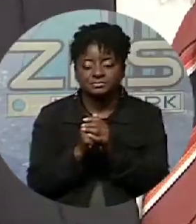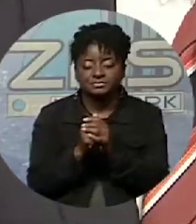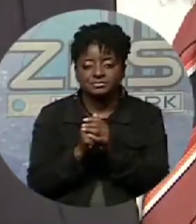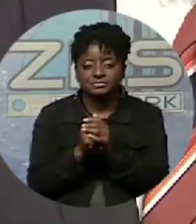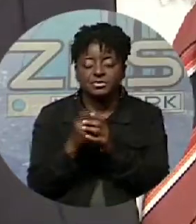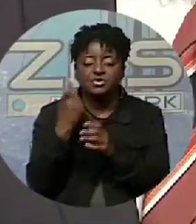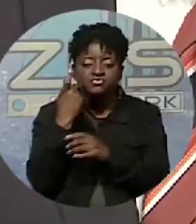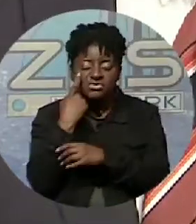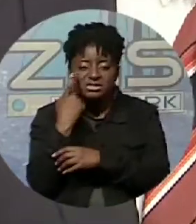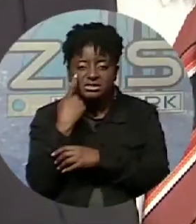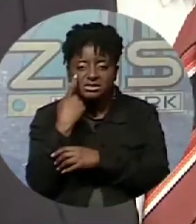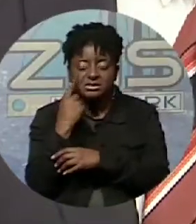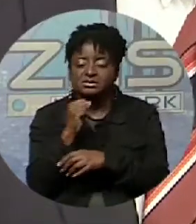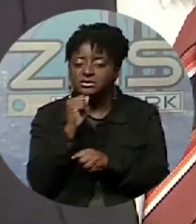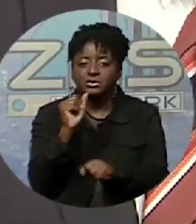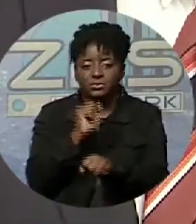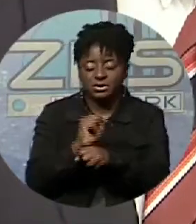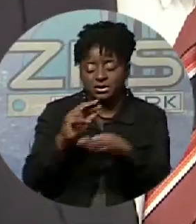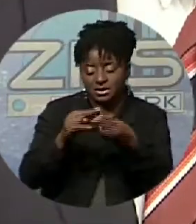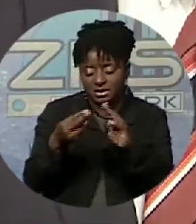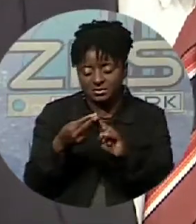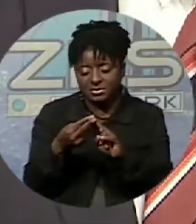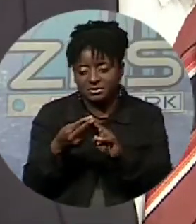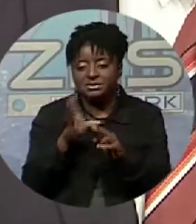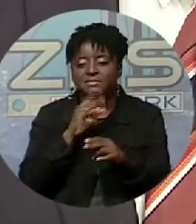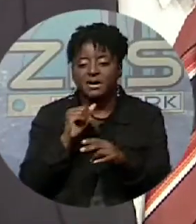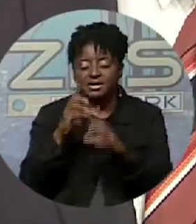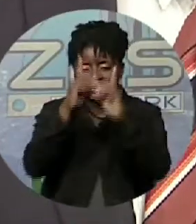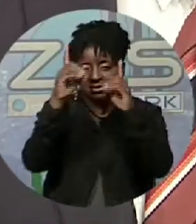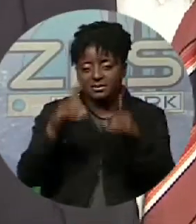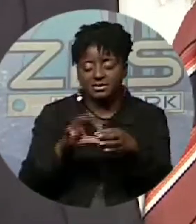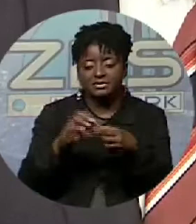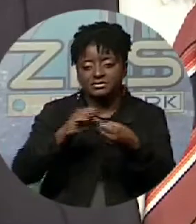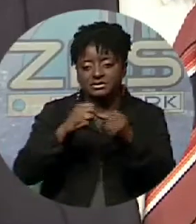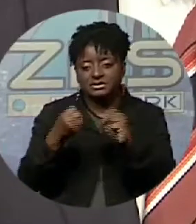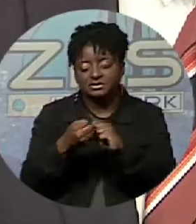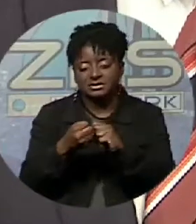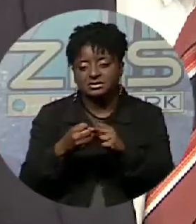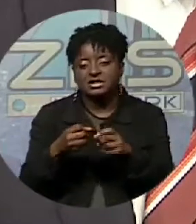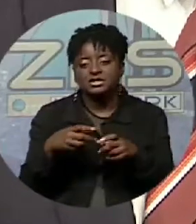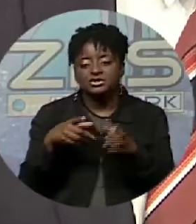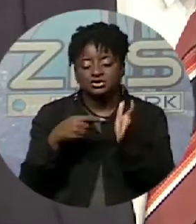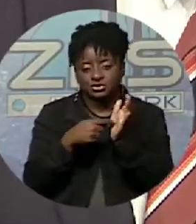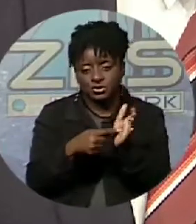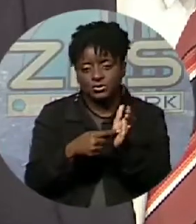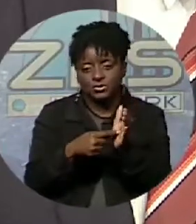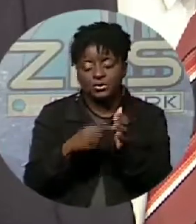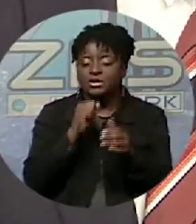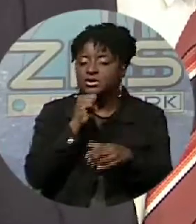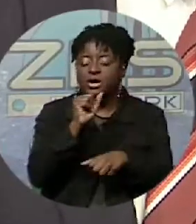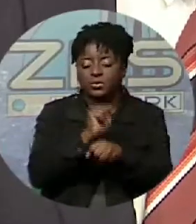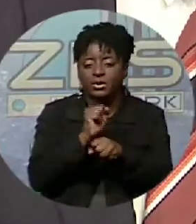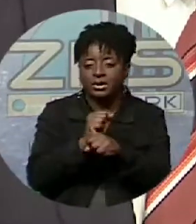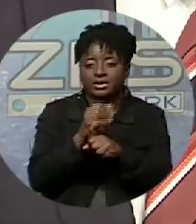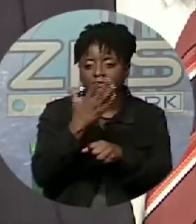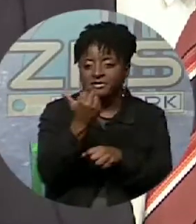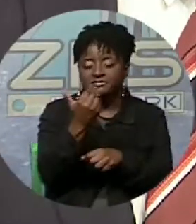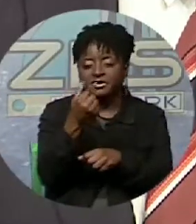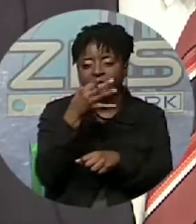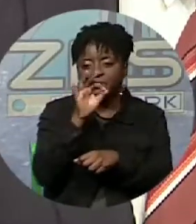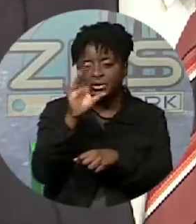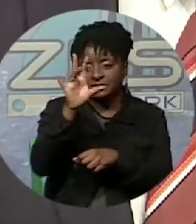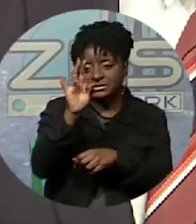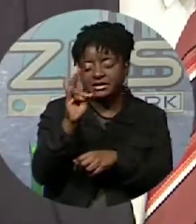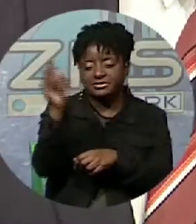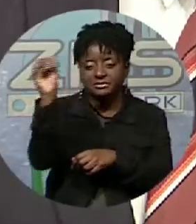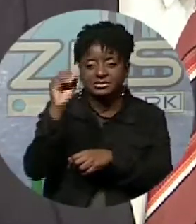Recent unemployment figures released by the Department of Statistics peg the unemployment rate at 15.7%. Today, the labor minister addressed